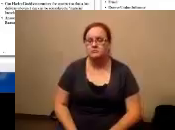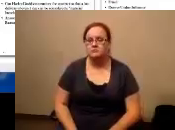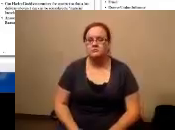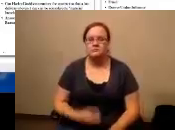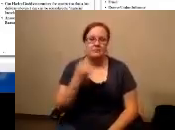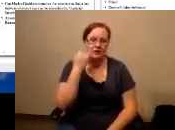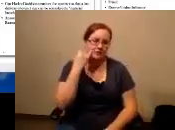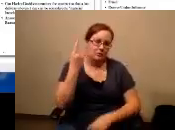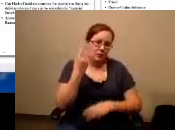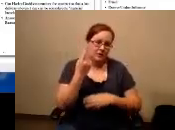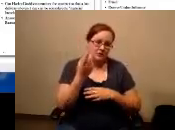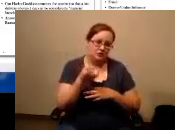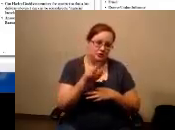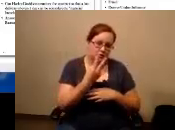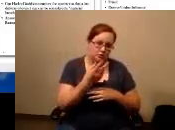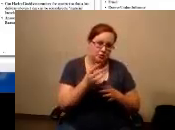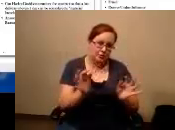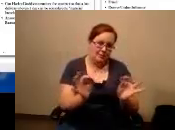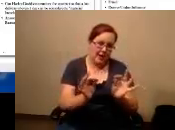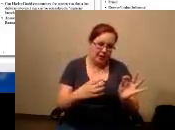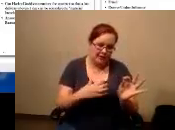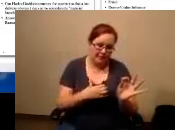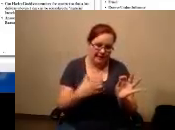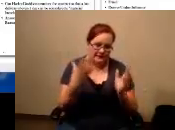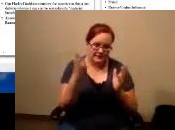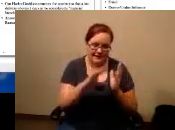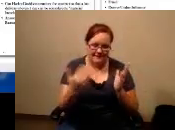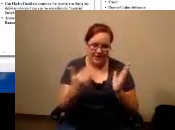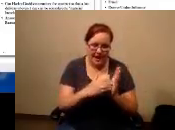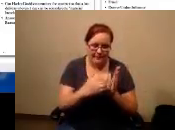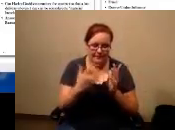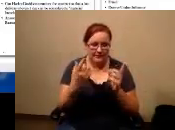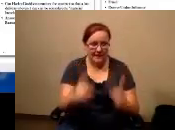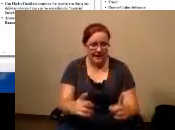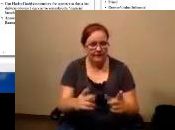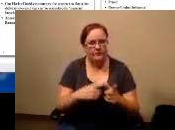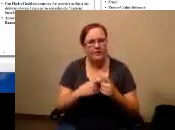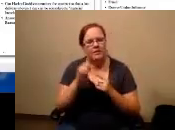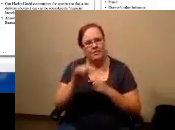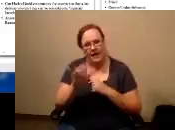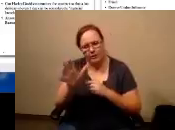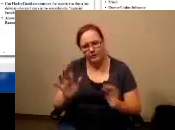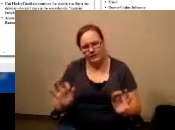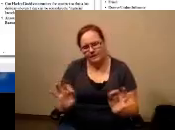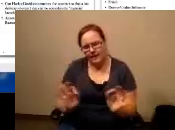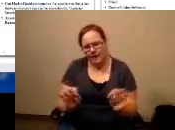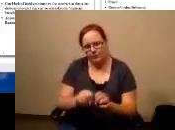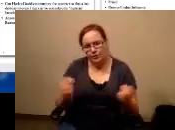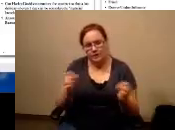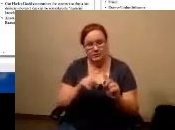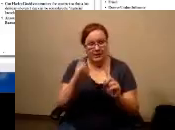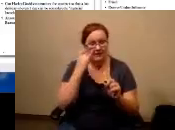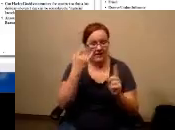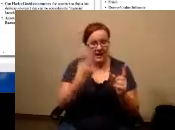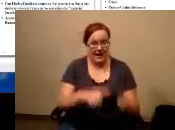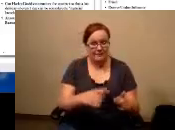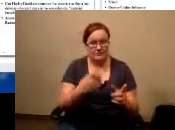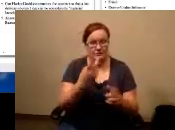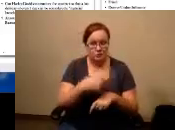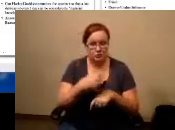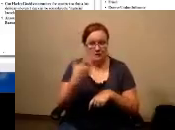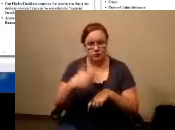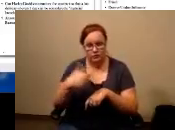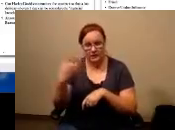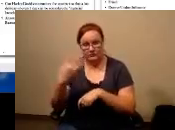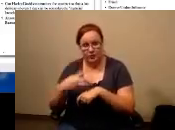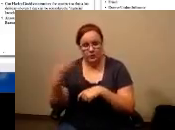just one or two minor complaints that never happened again, that would be a minor breach. But what if it happens 2, 3, 4 times? What